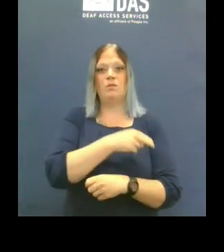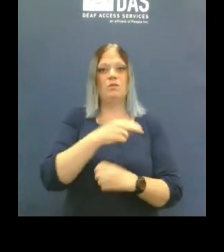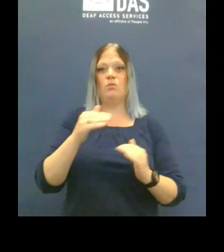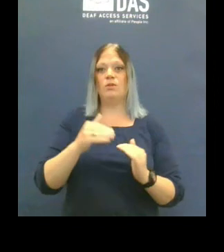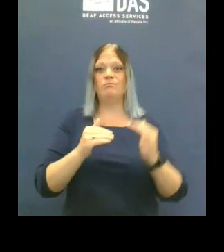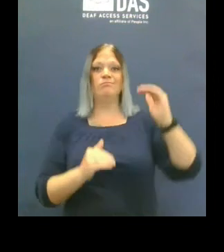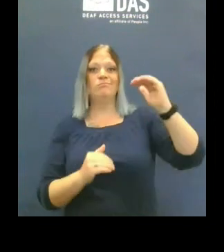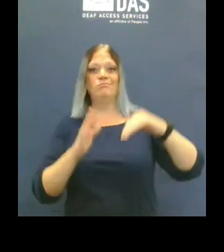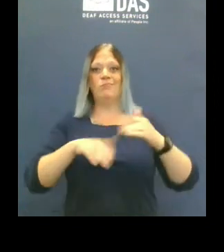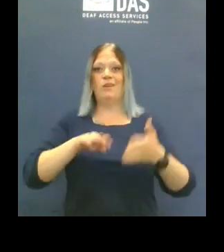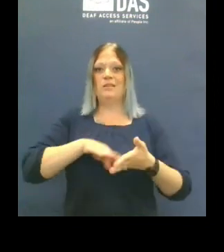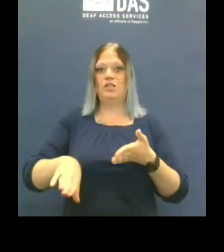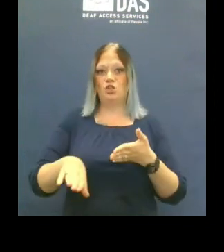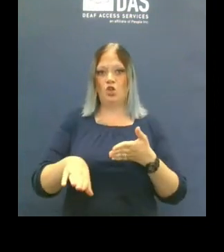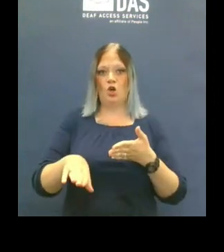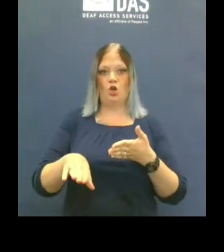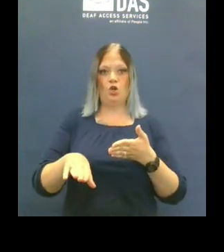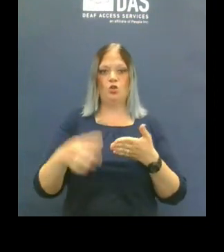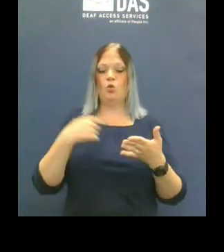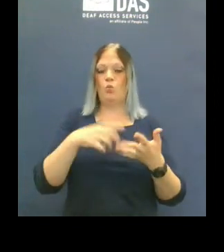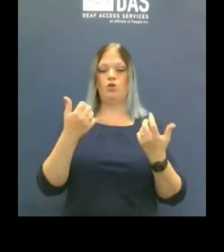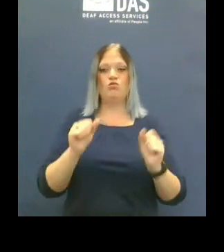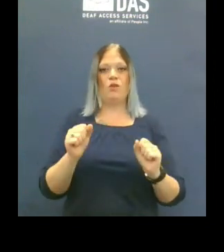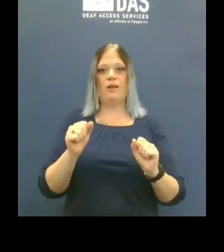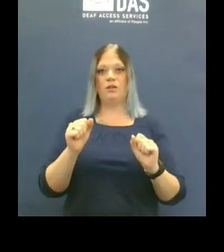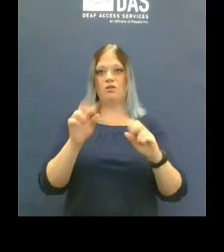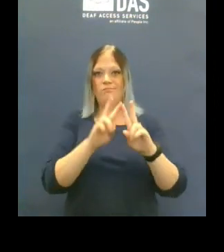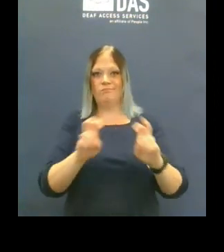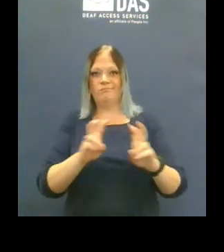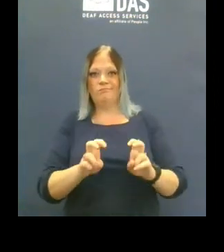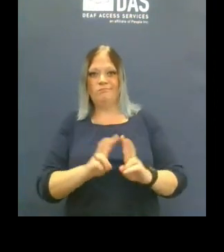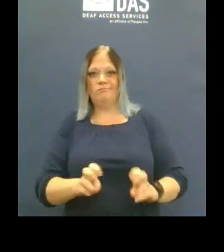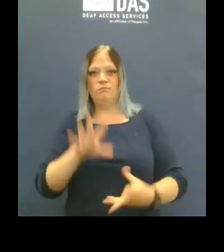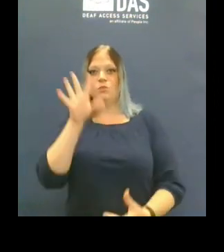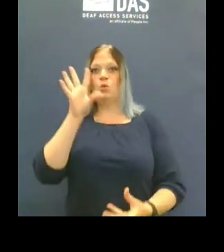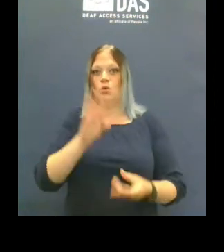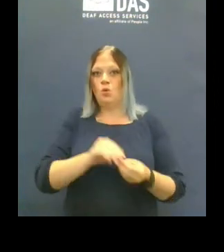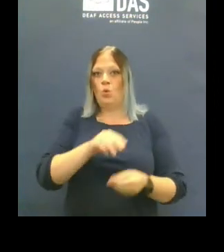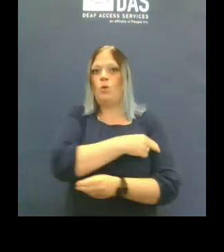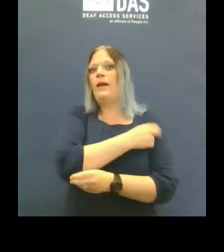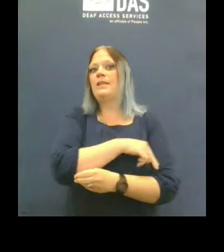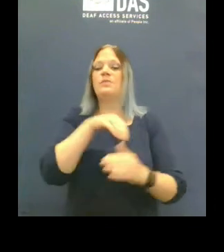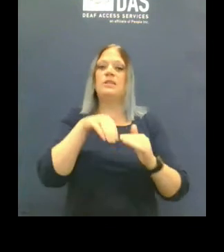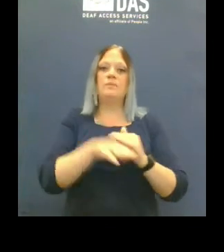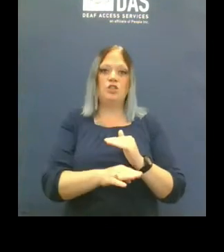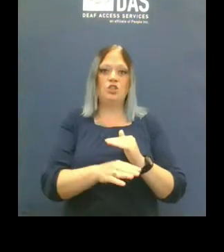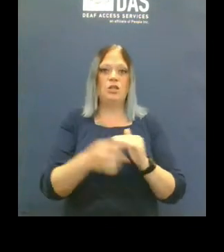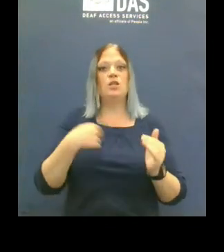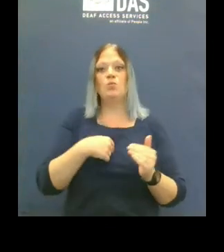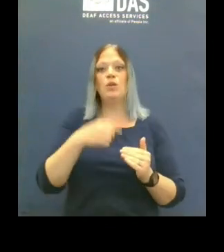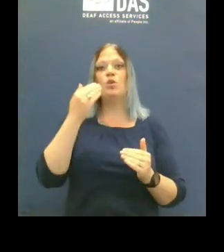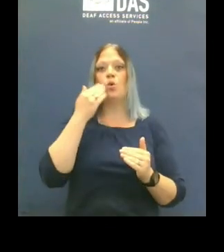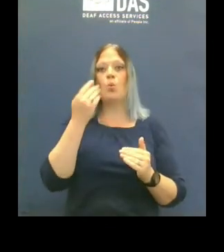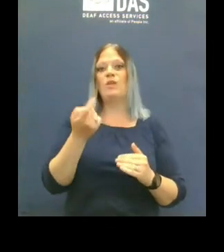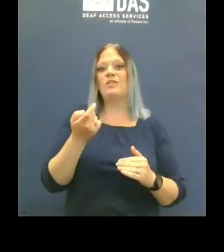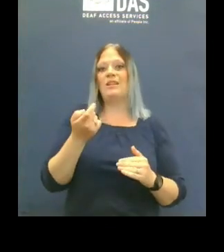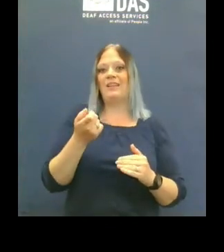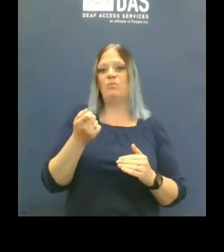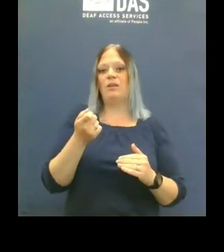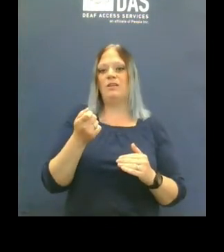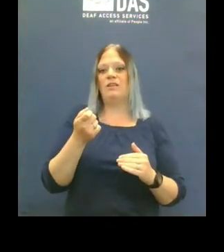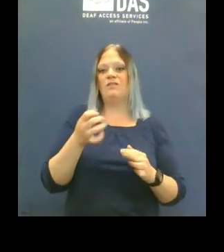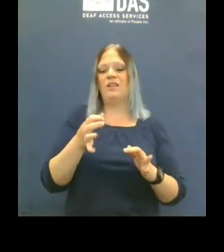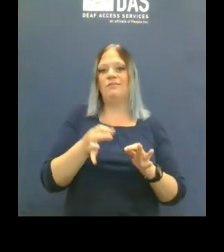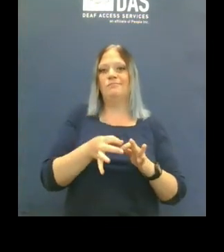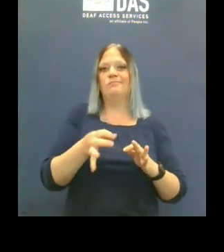the discharges. So we're trying to reassess the data, looking at the total hospital admissions. And we know that there is a little bit of a lag